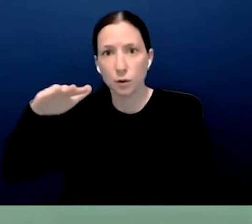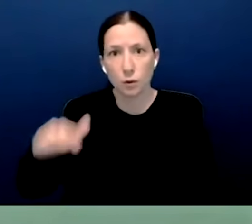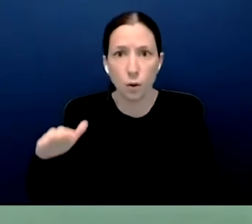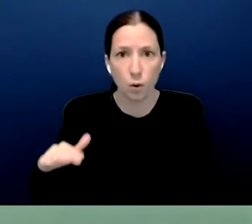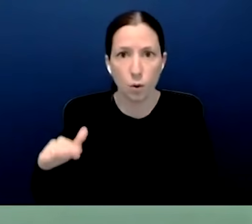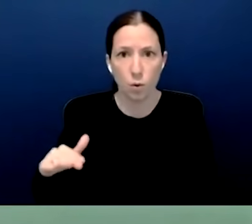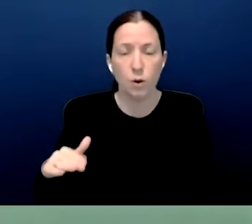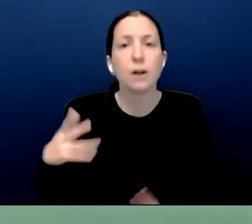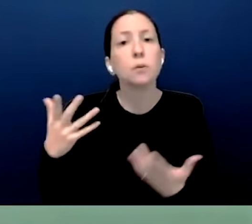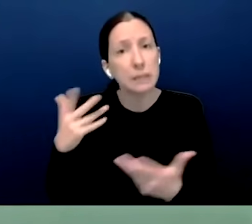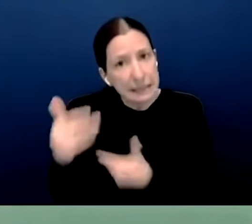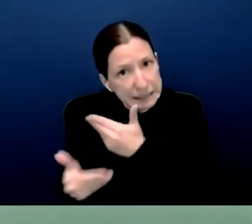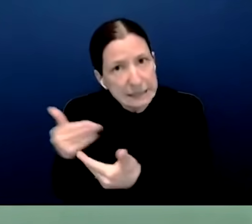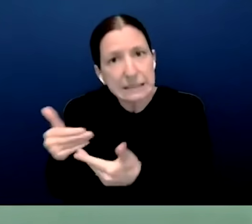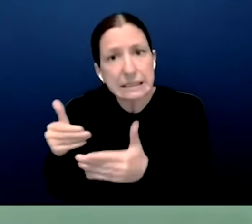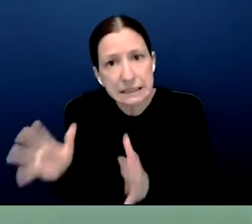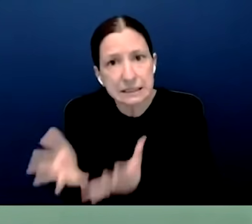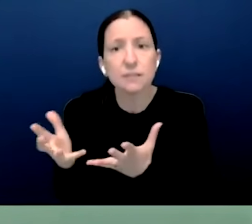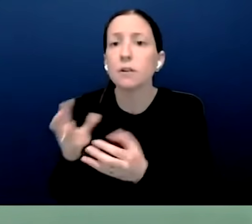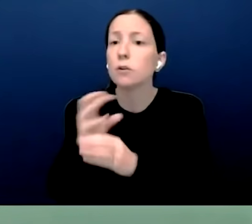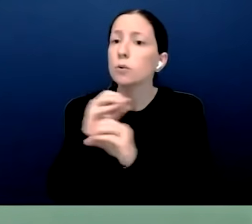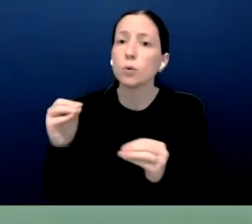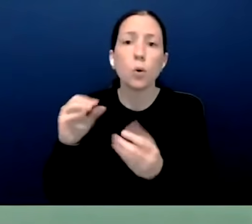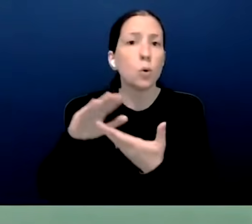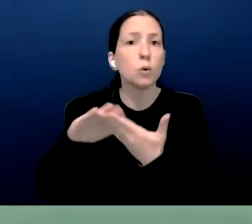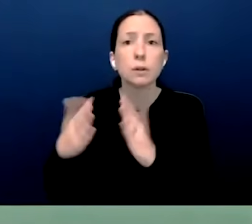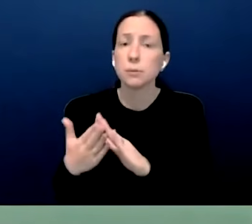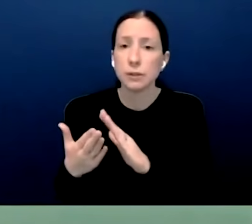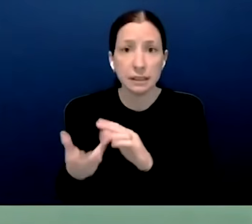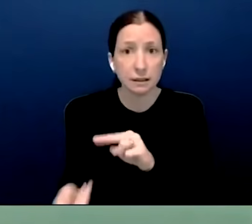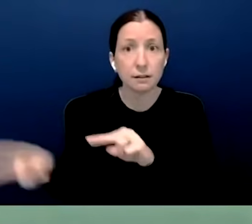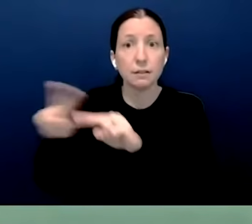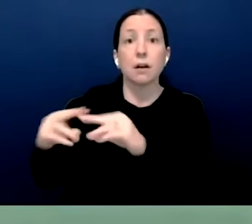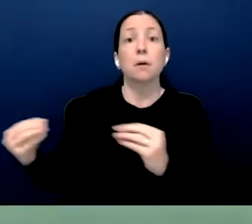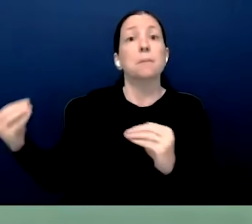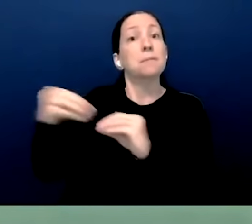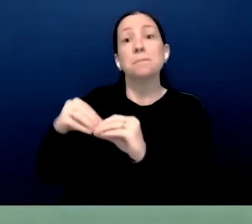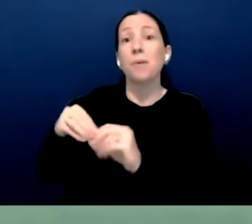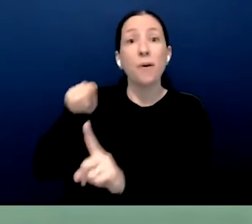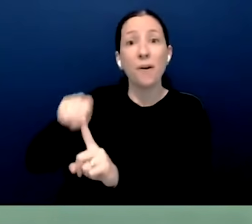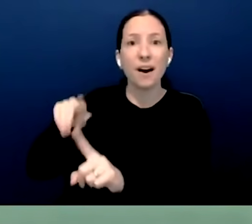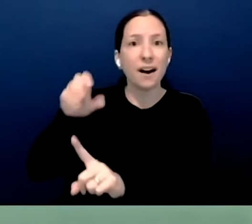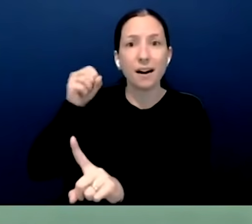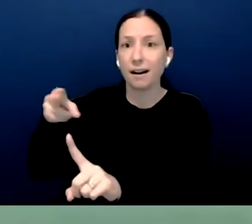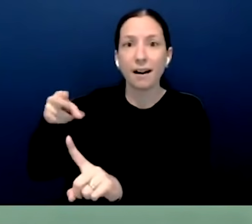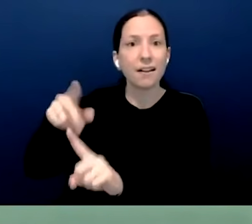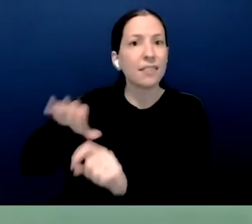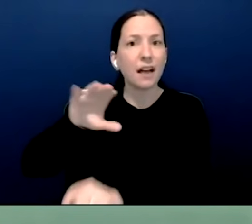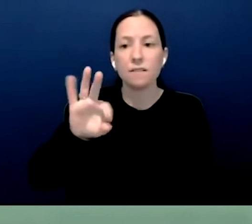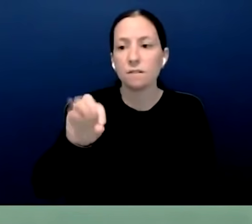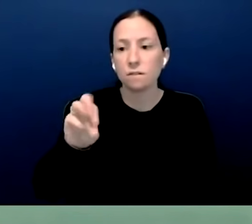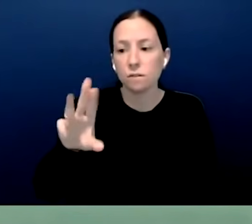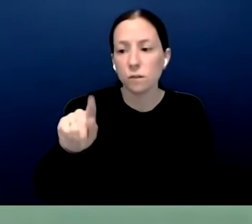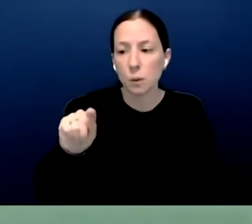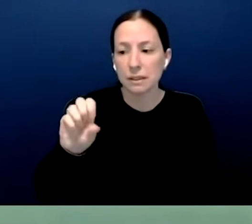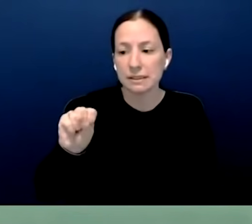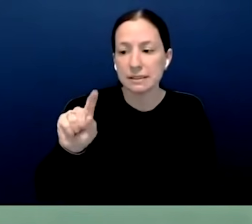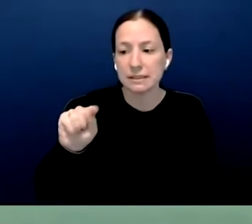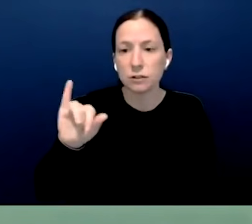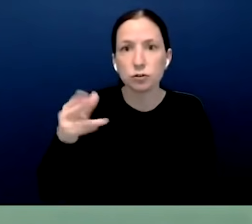making significant efforts. No community has raised its vaccination rate more than Fort St. John, but we're still at